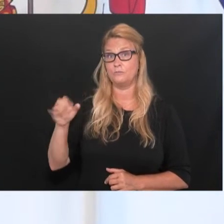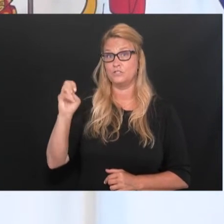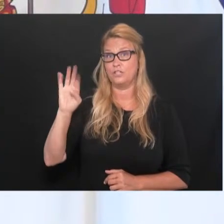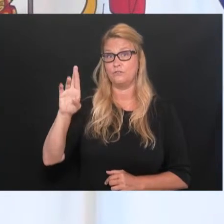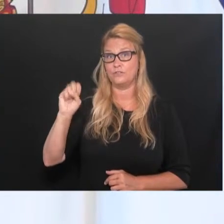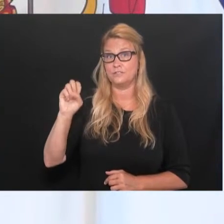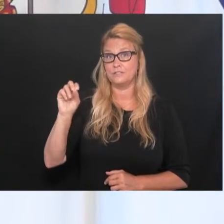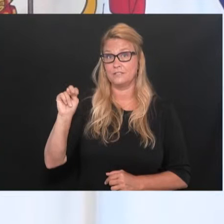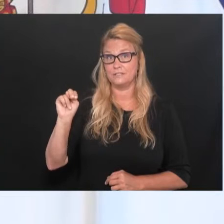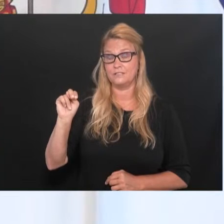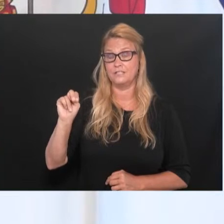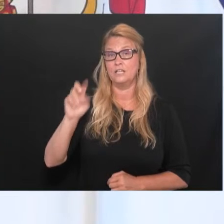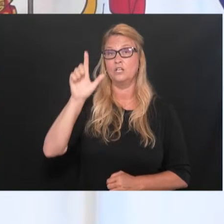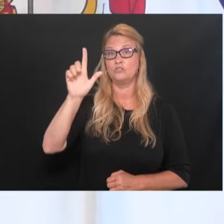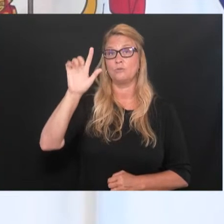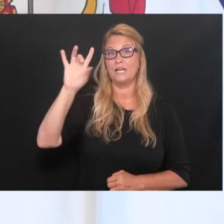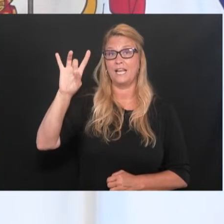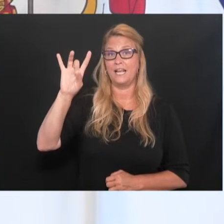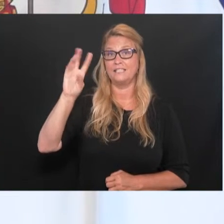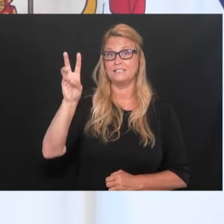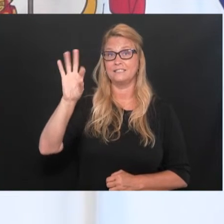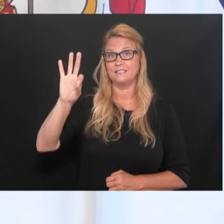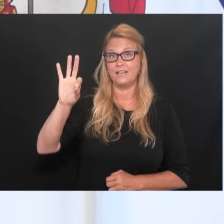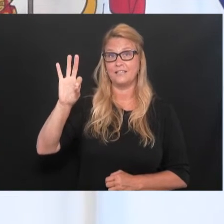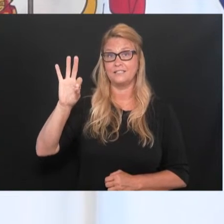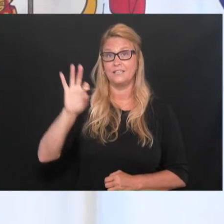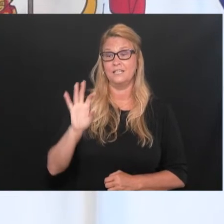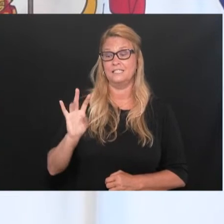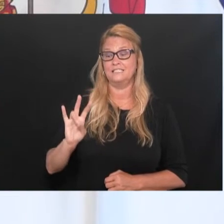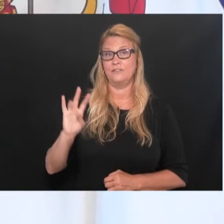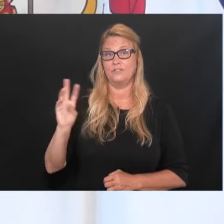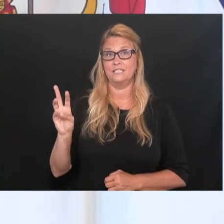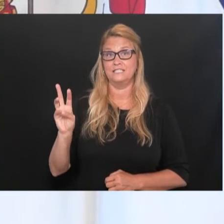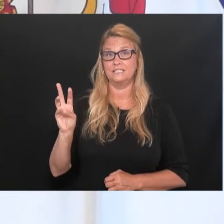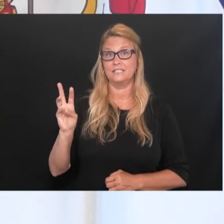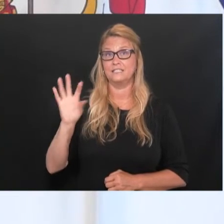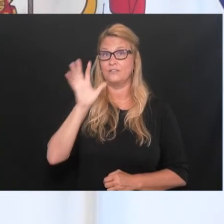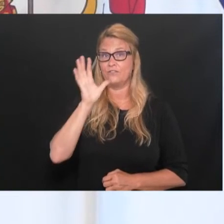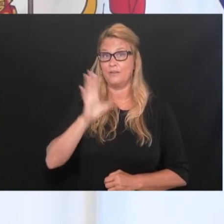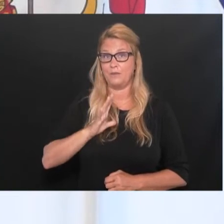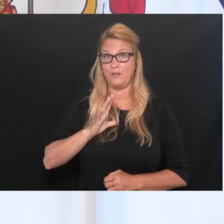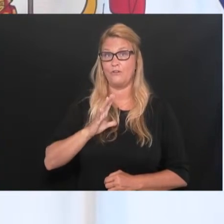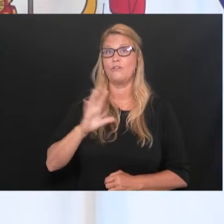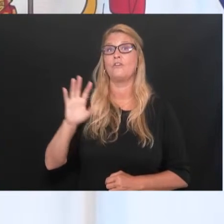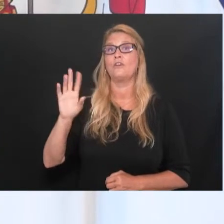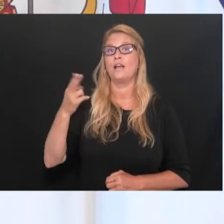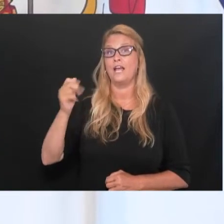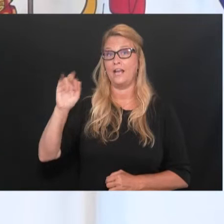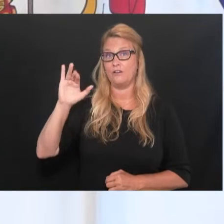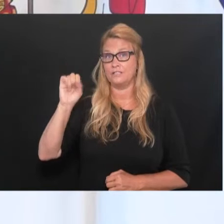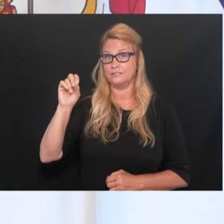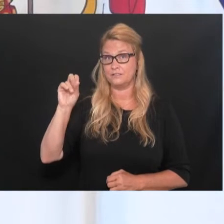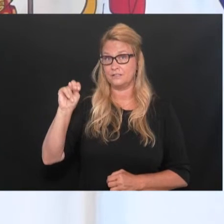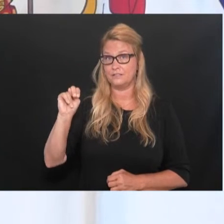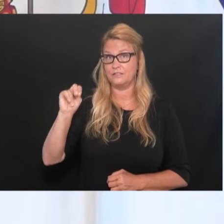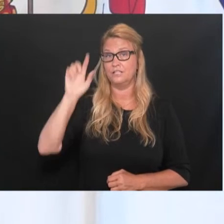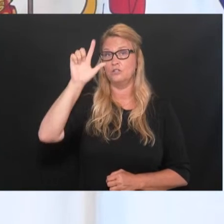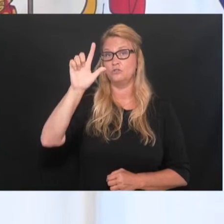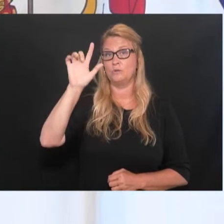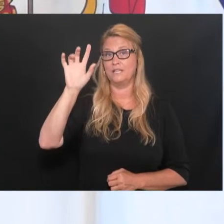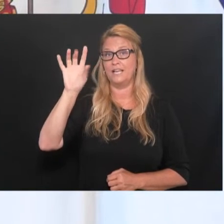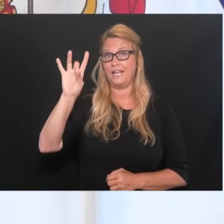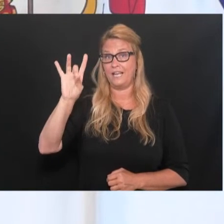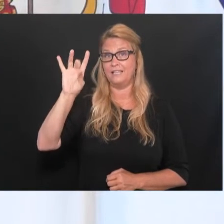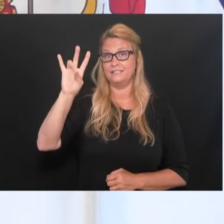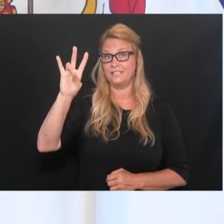County. The 2,869th death is a 76-year-old female from Harrison County. The